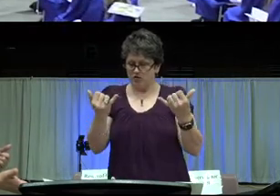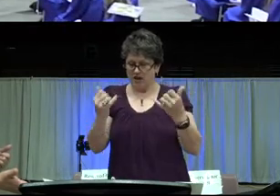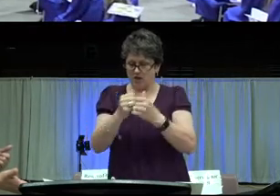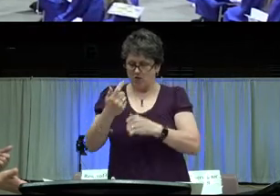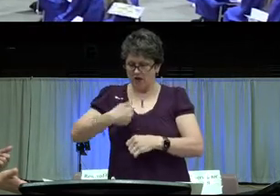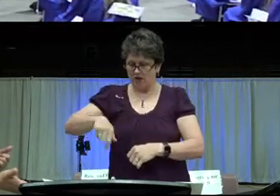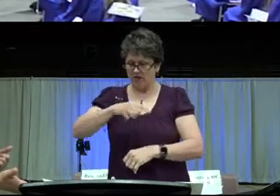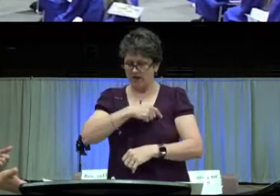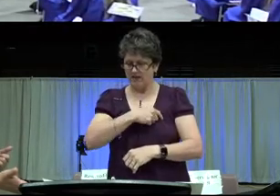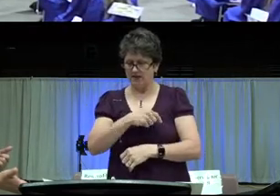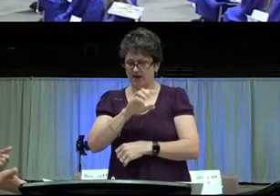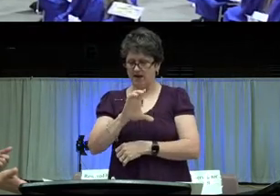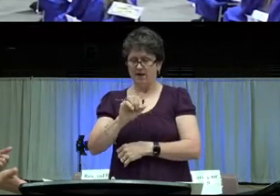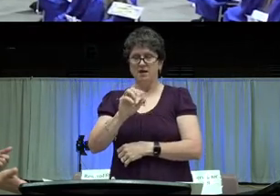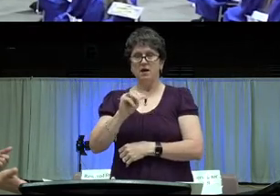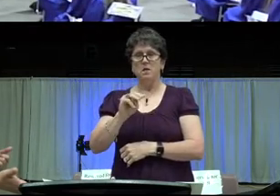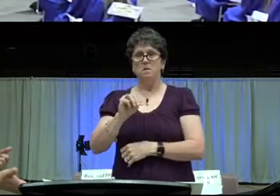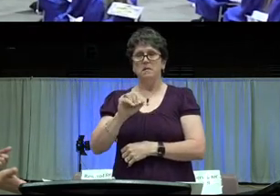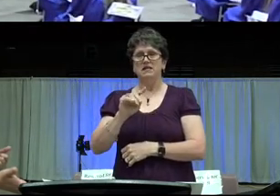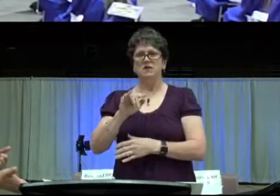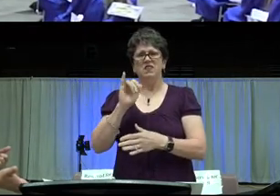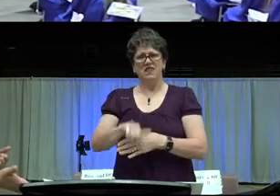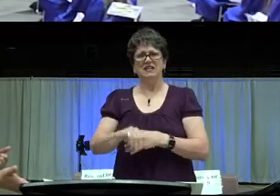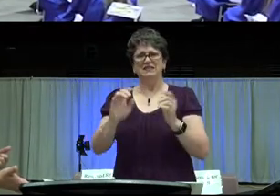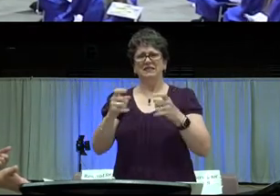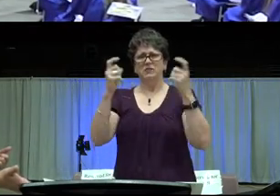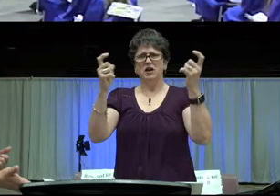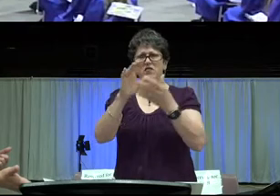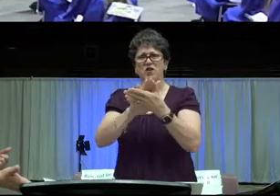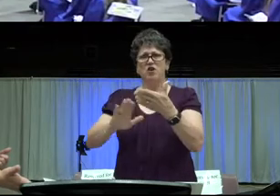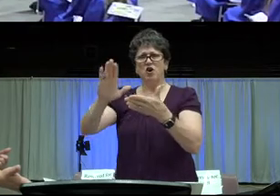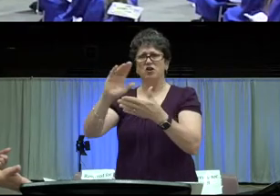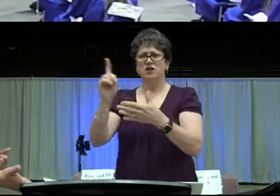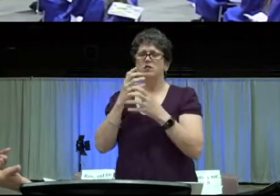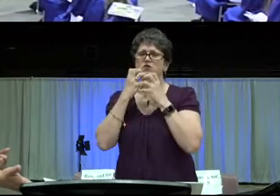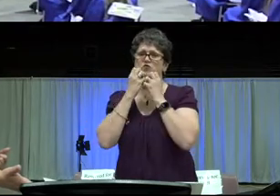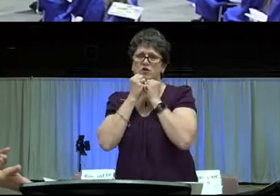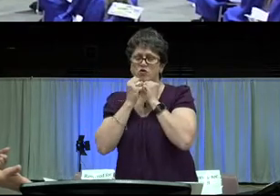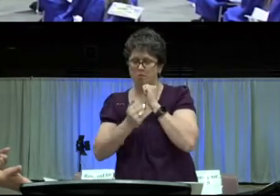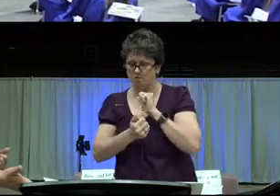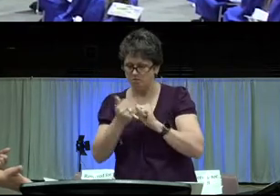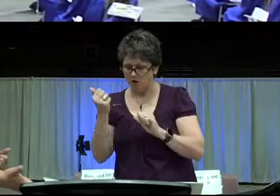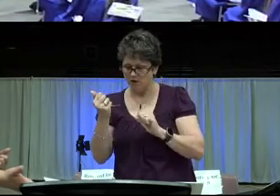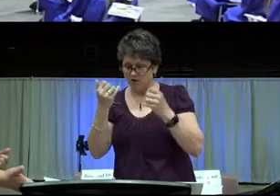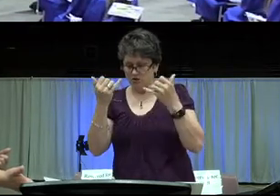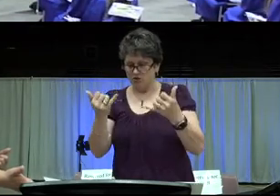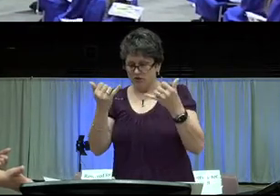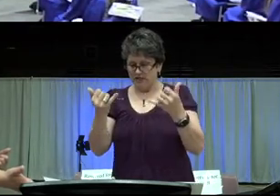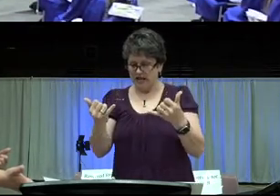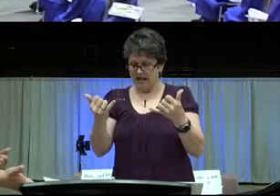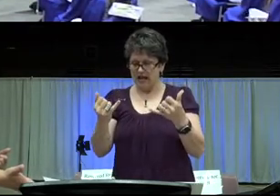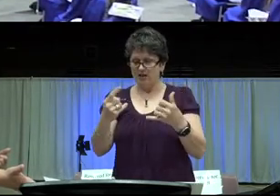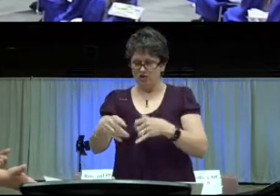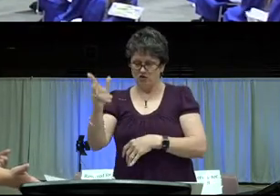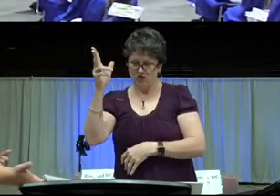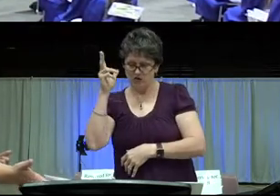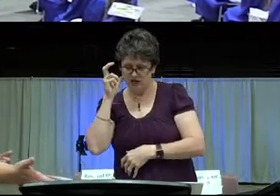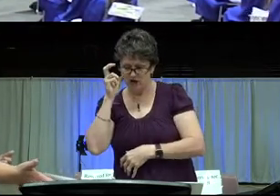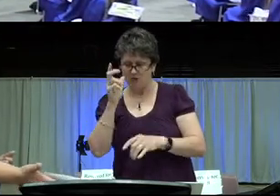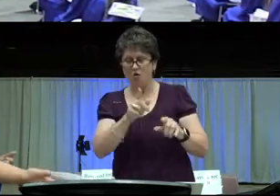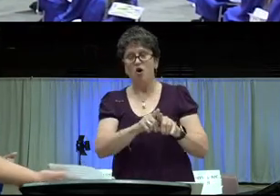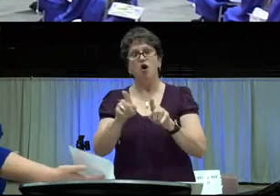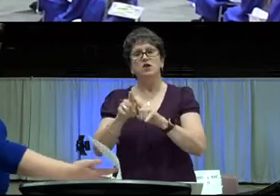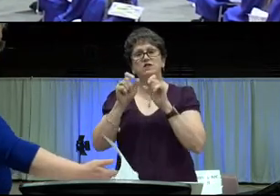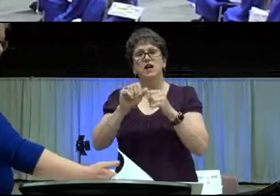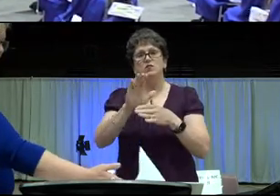today. Commencement is the celebration at the college that we treasure the most. Today, as you will hear, we are